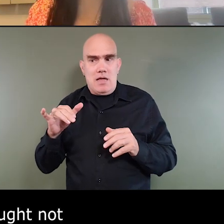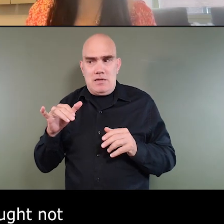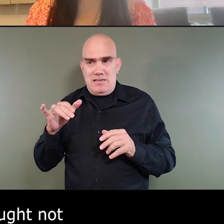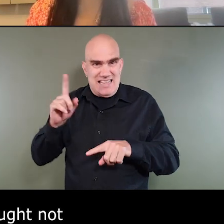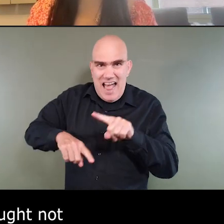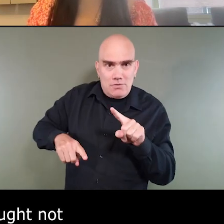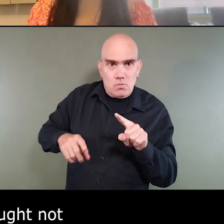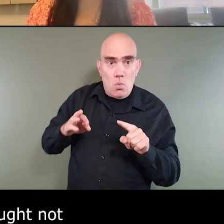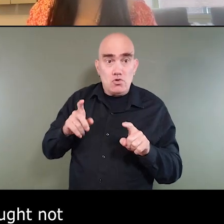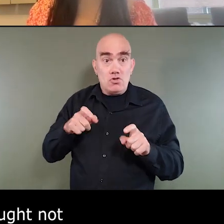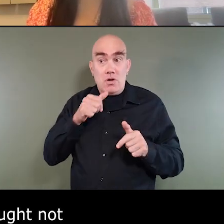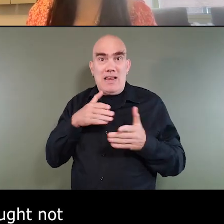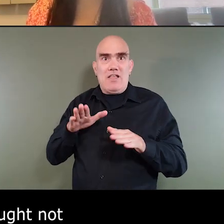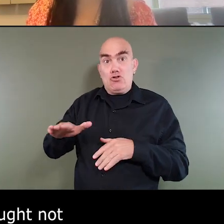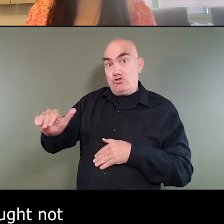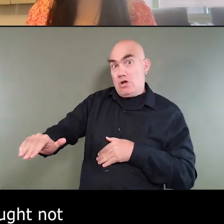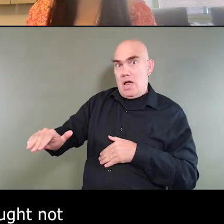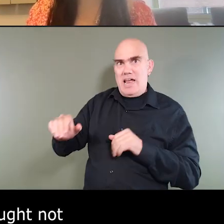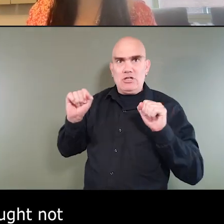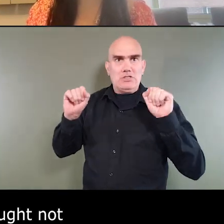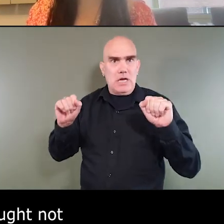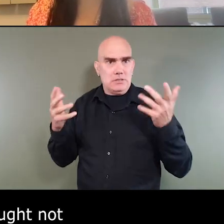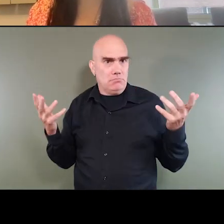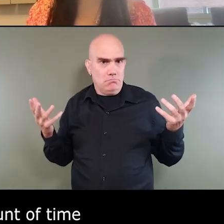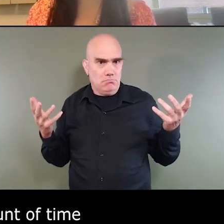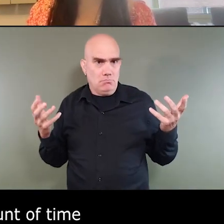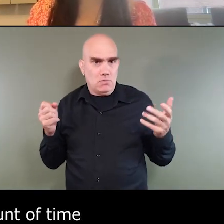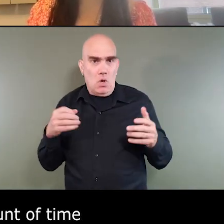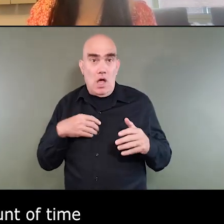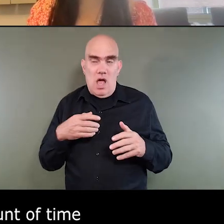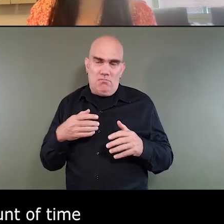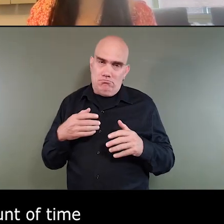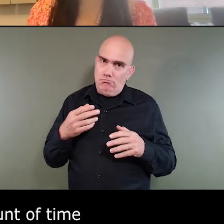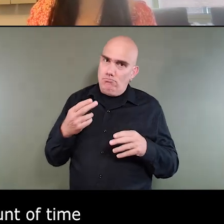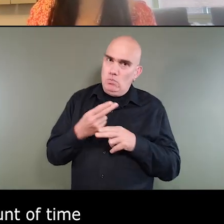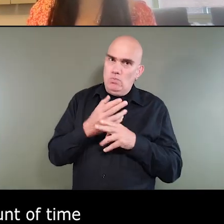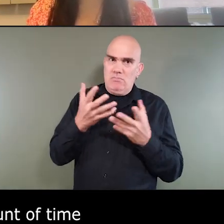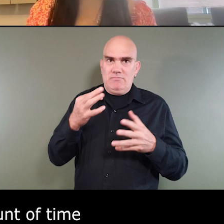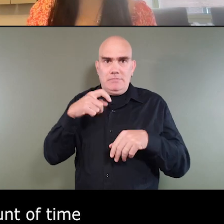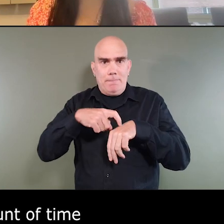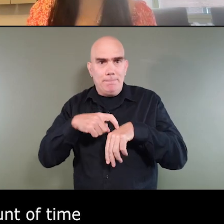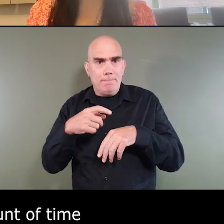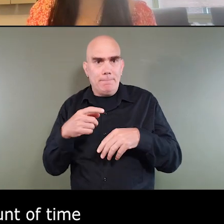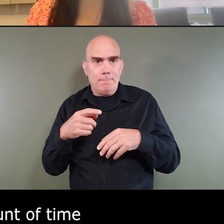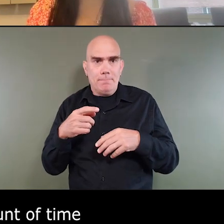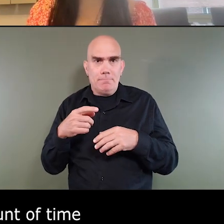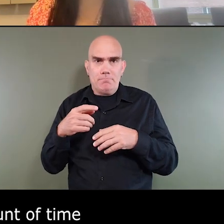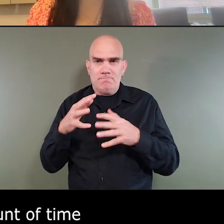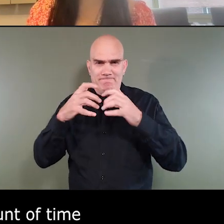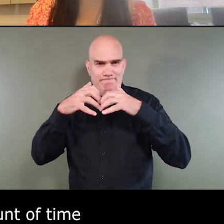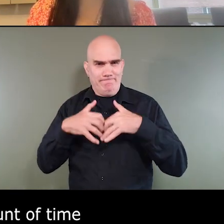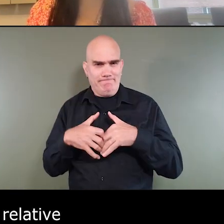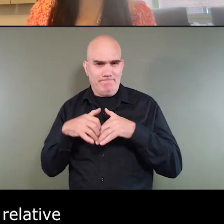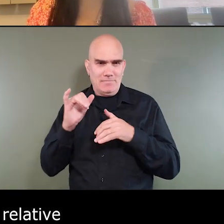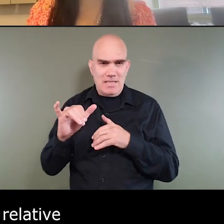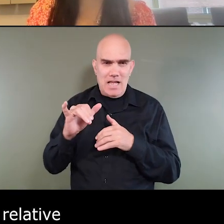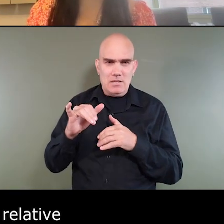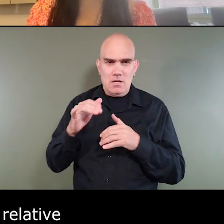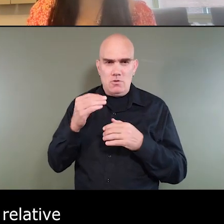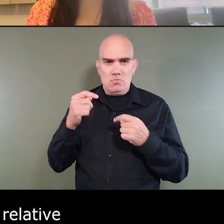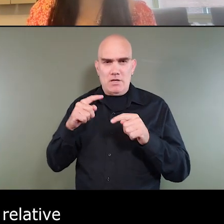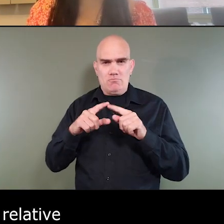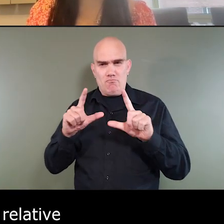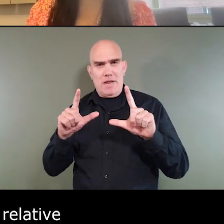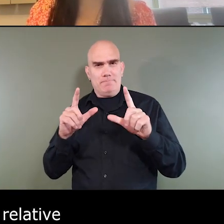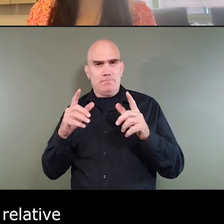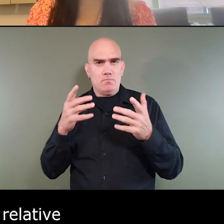they can't or they ought not let their child exercise. So I spend a fair amount of time deconstructing that and helping to frame what